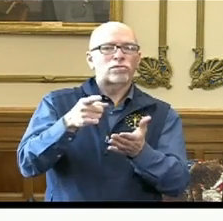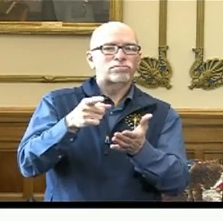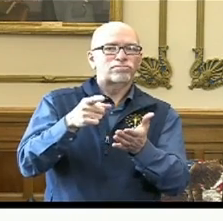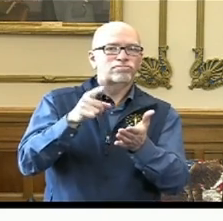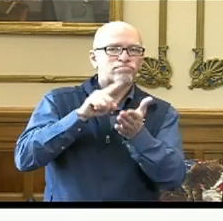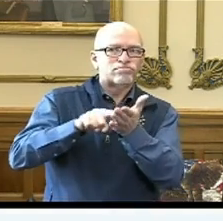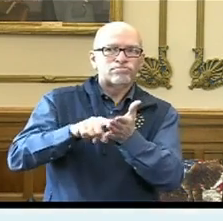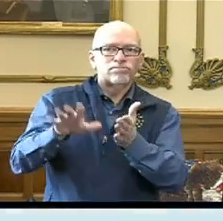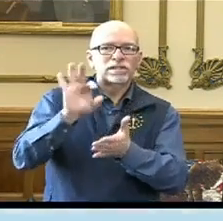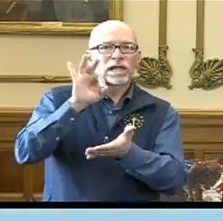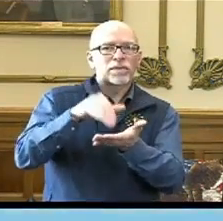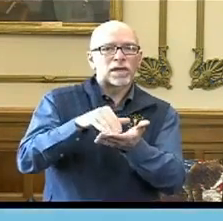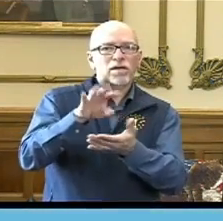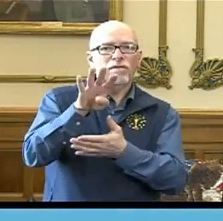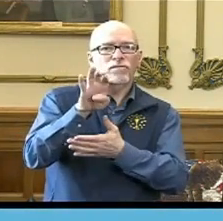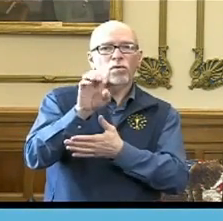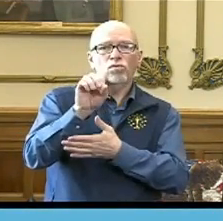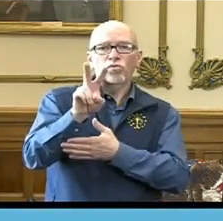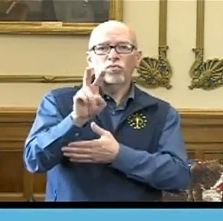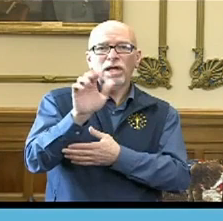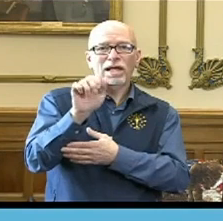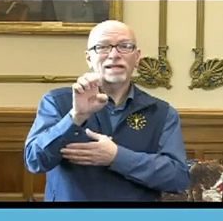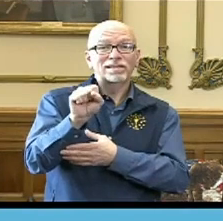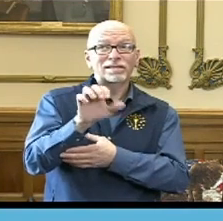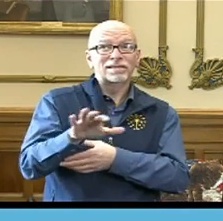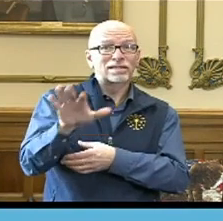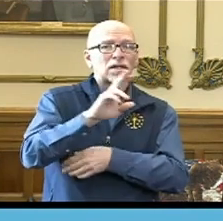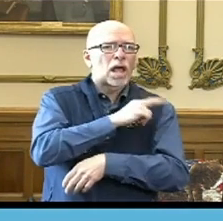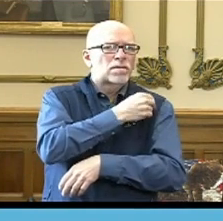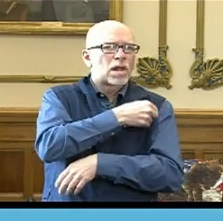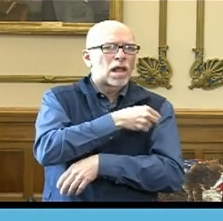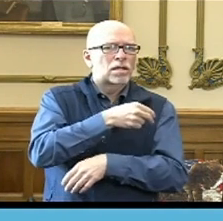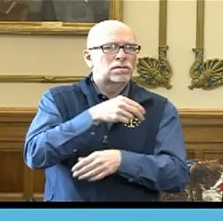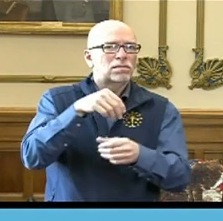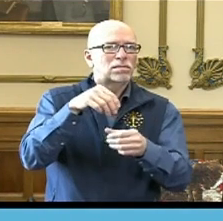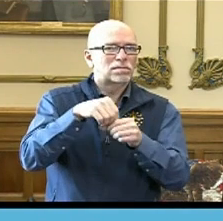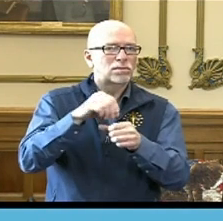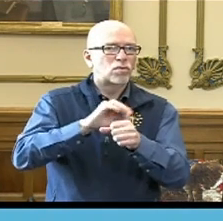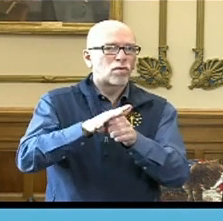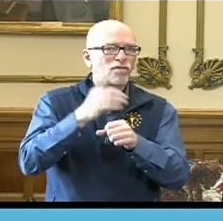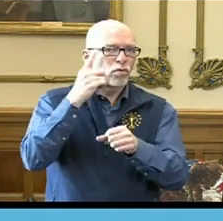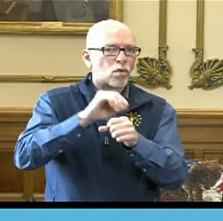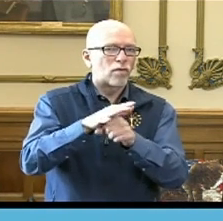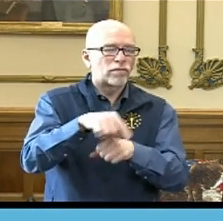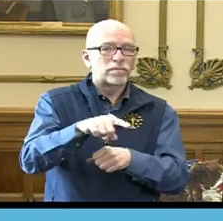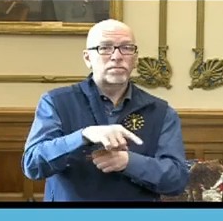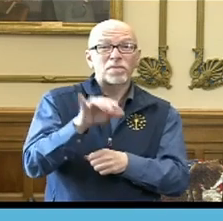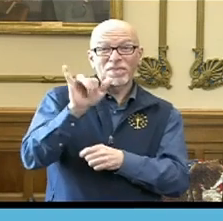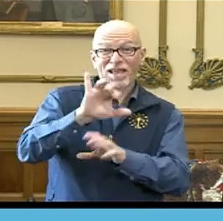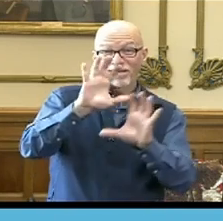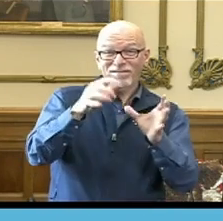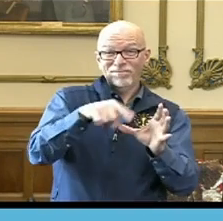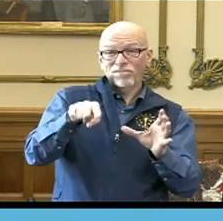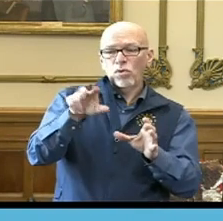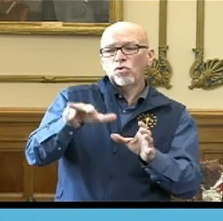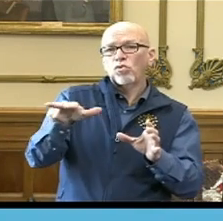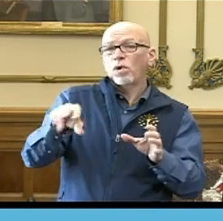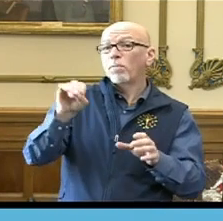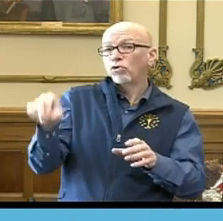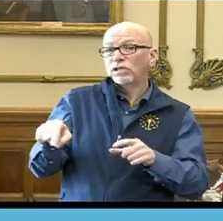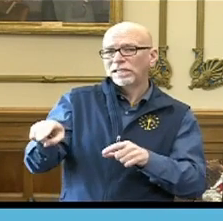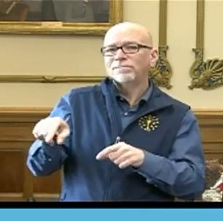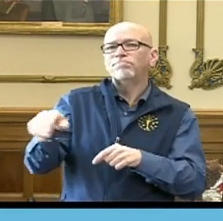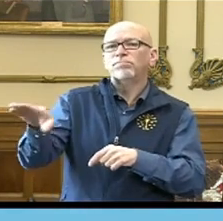at 9,402 cases who have been hospitalized for COVID-19. Of those, 33% have gone